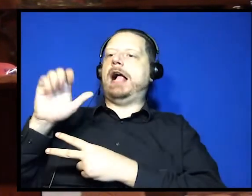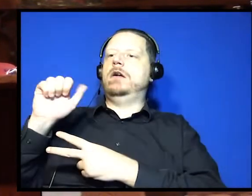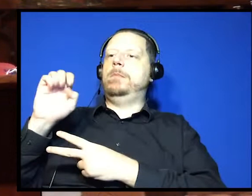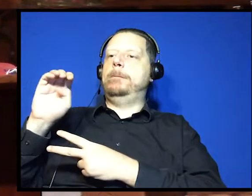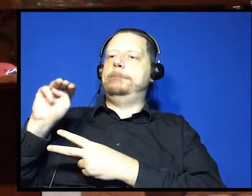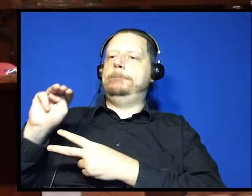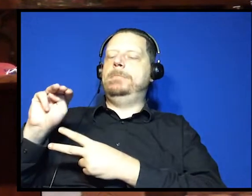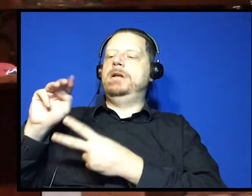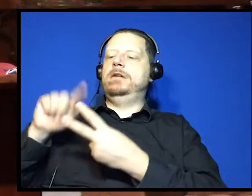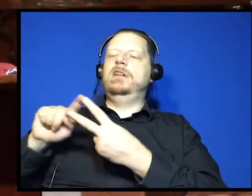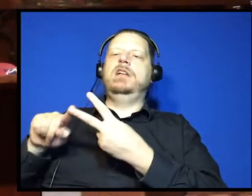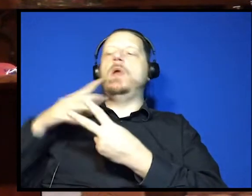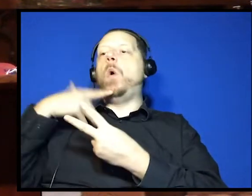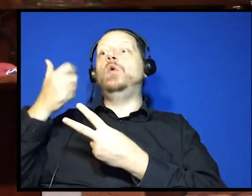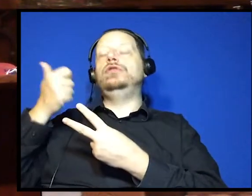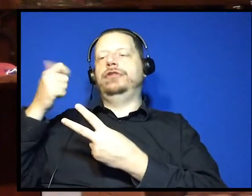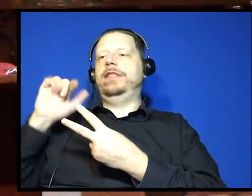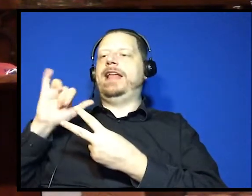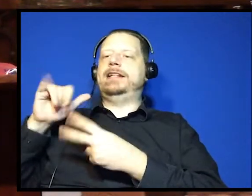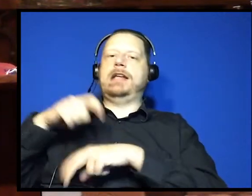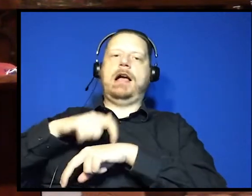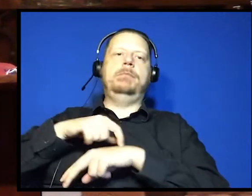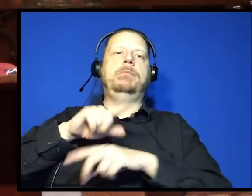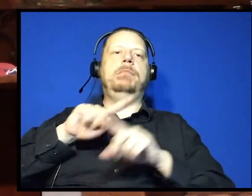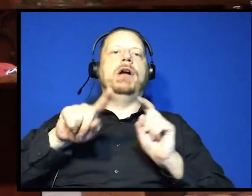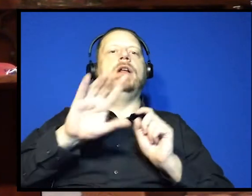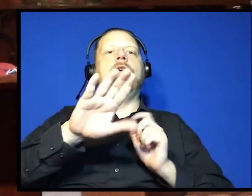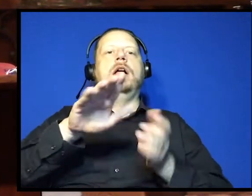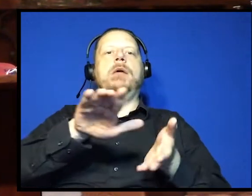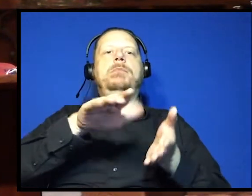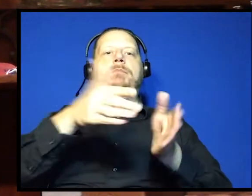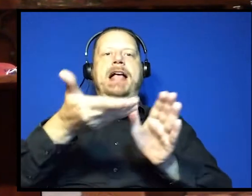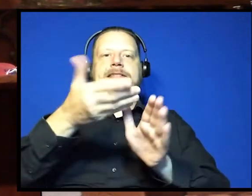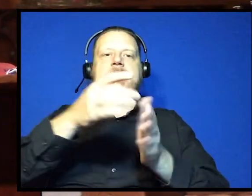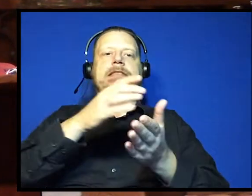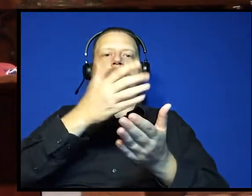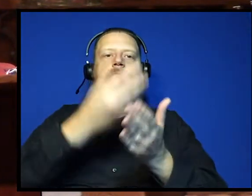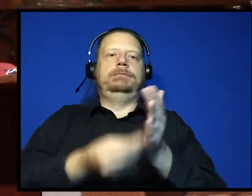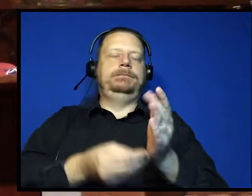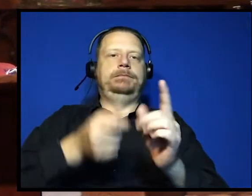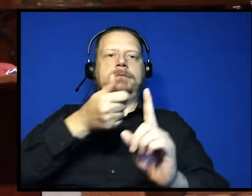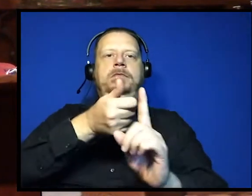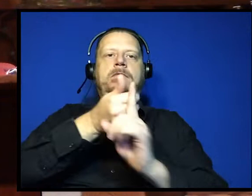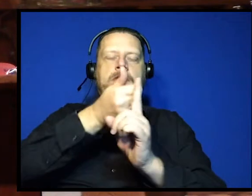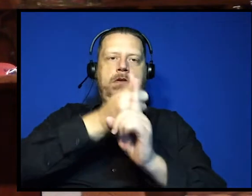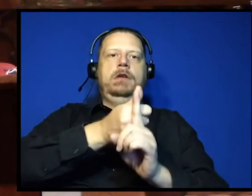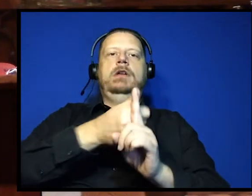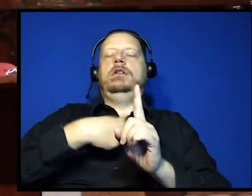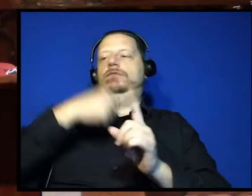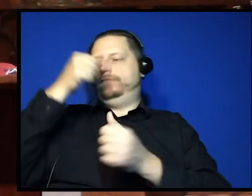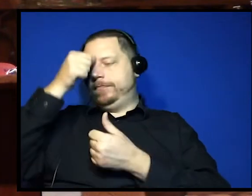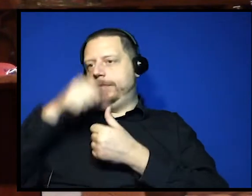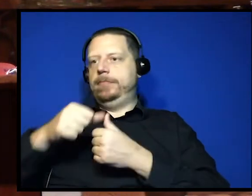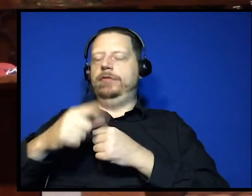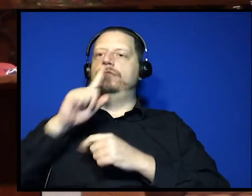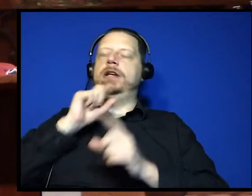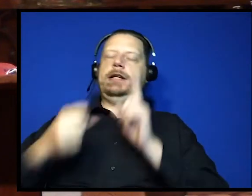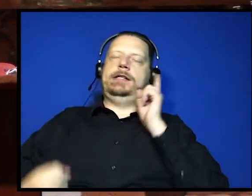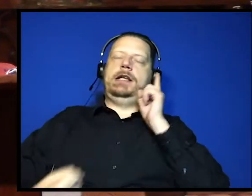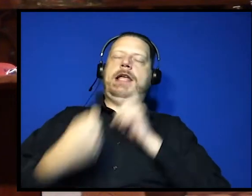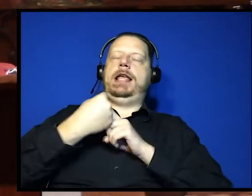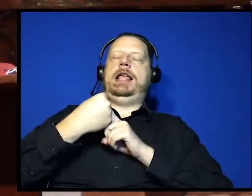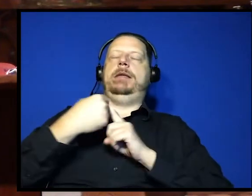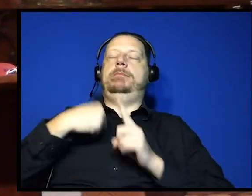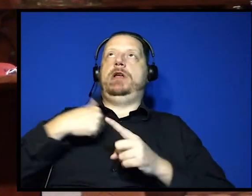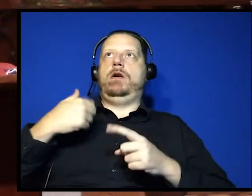elderly at that time. But the passing of Dorothy Day, I just remember that it really kind of knocked the wind